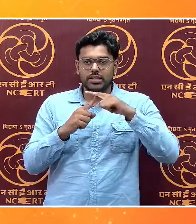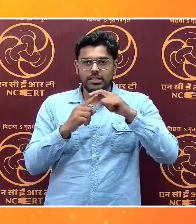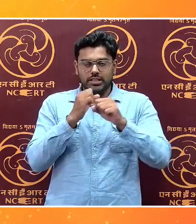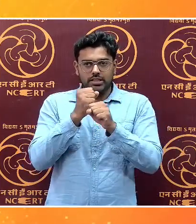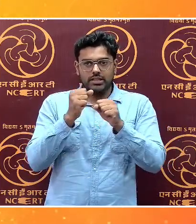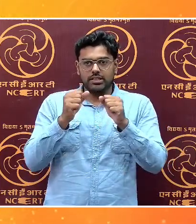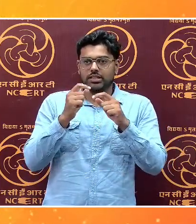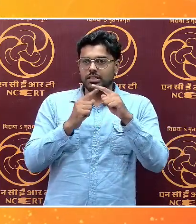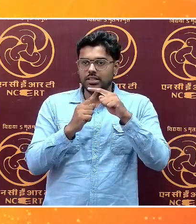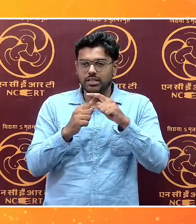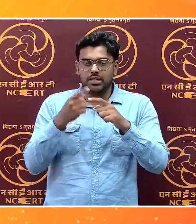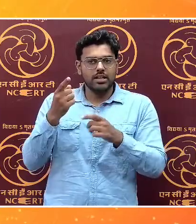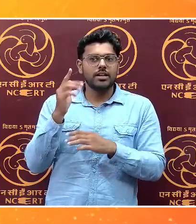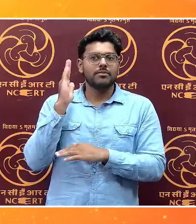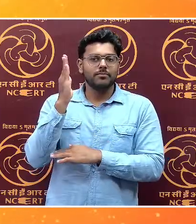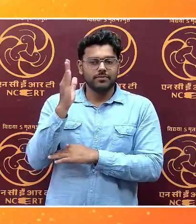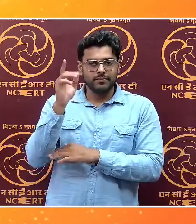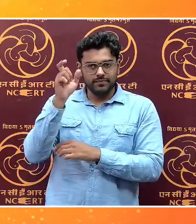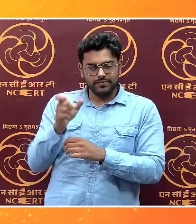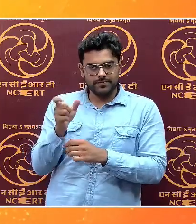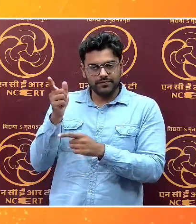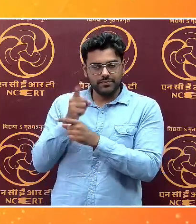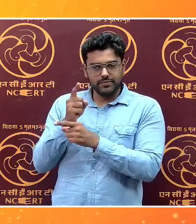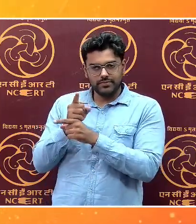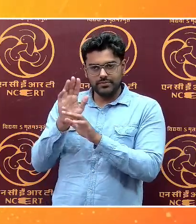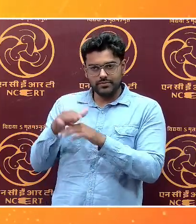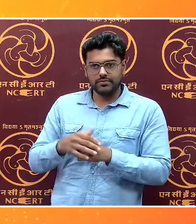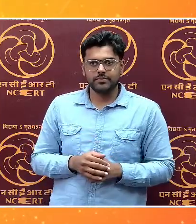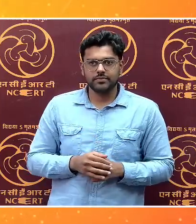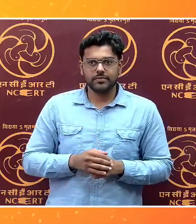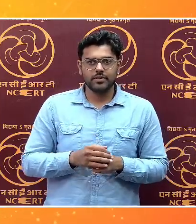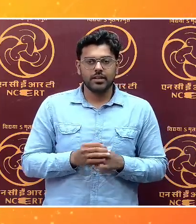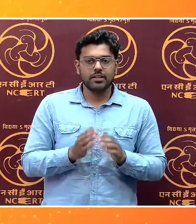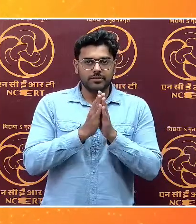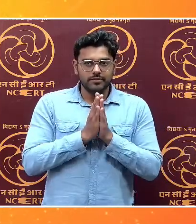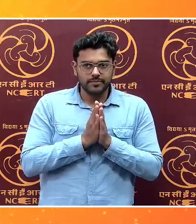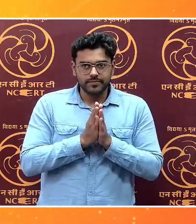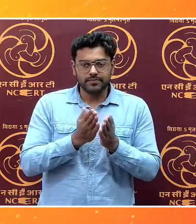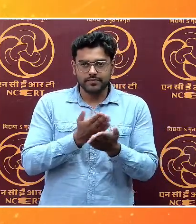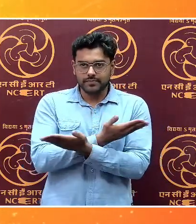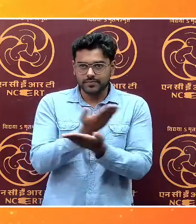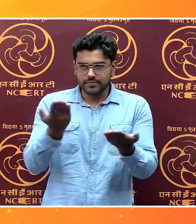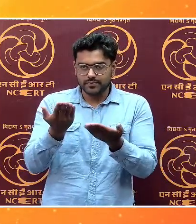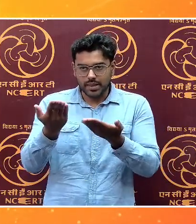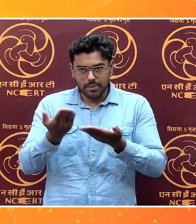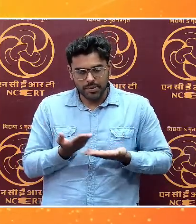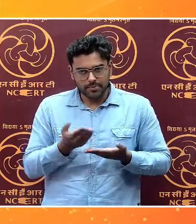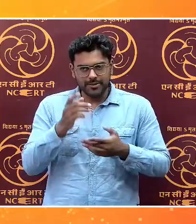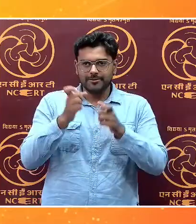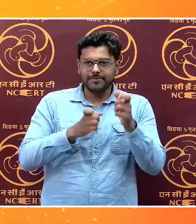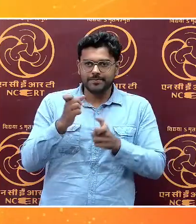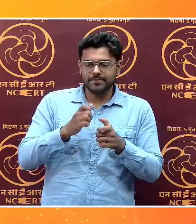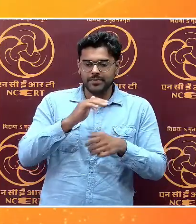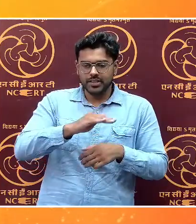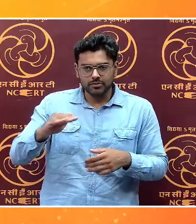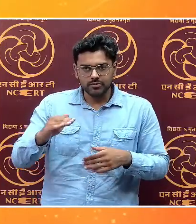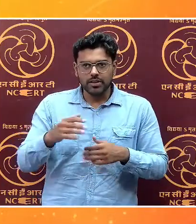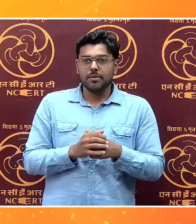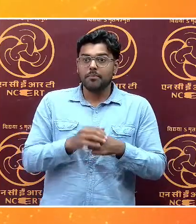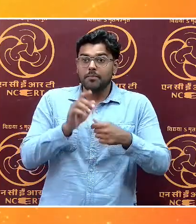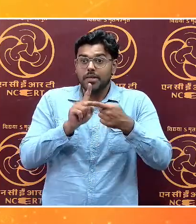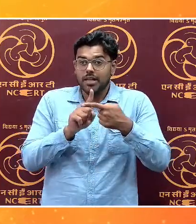Singh, Mandavli, Delhi. Sir, a very warm welcome. Namaskar, very welcome to all the my dear children